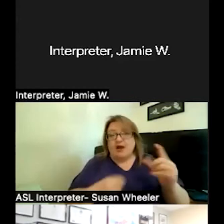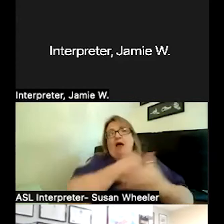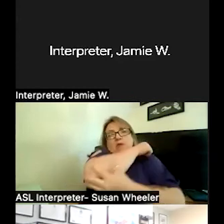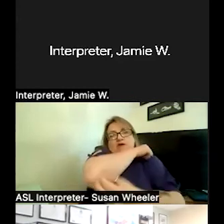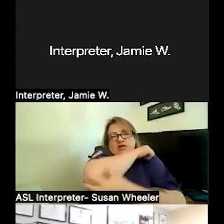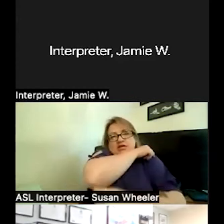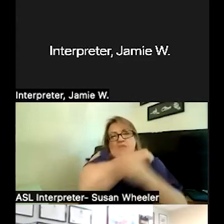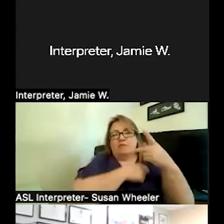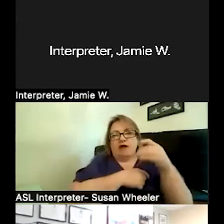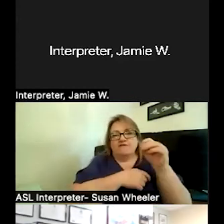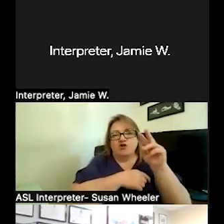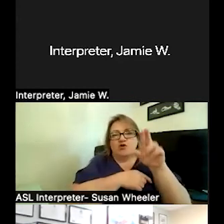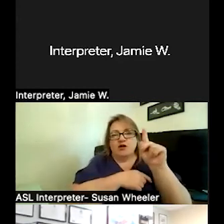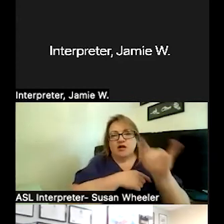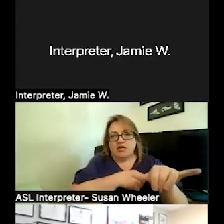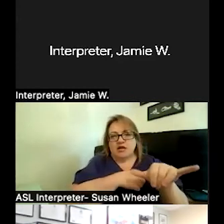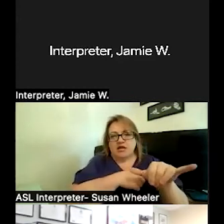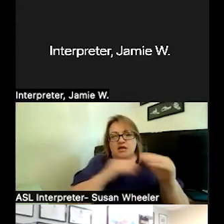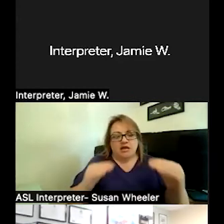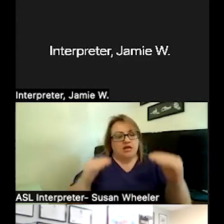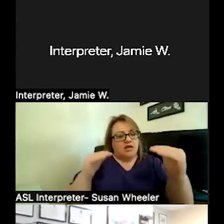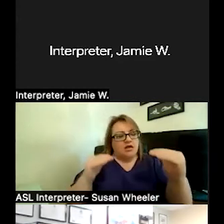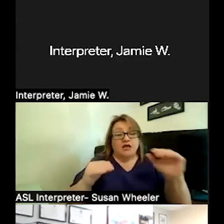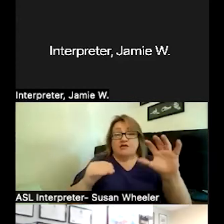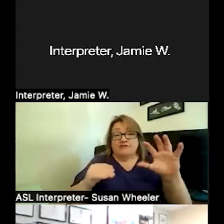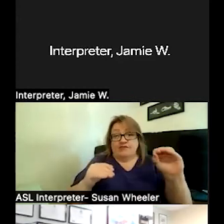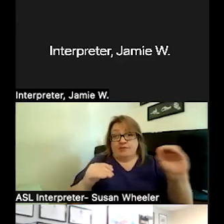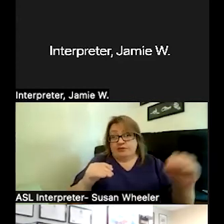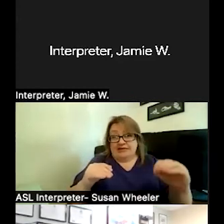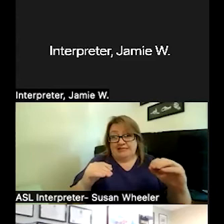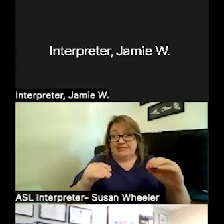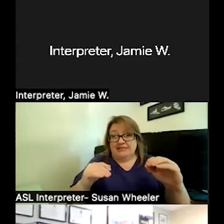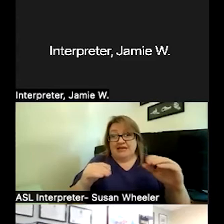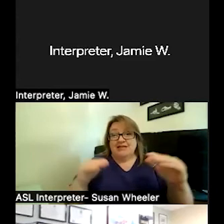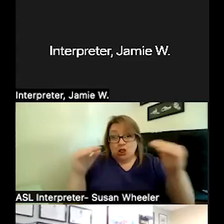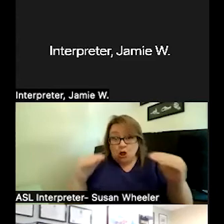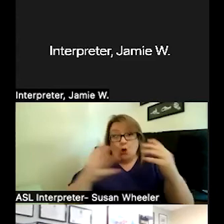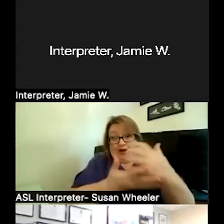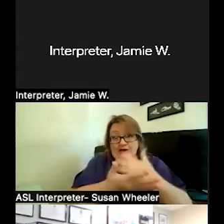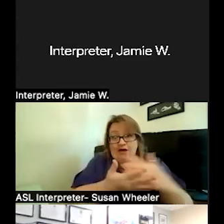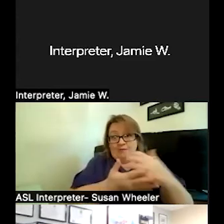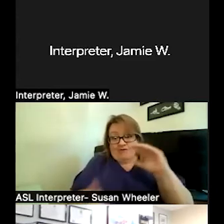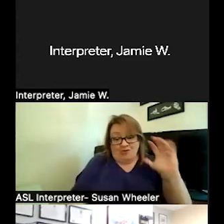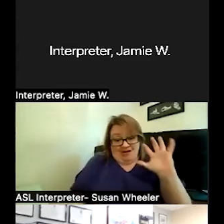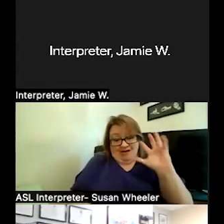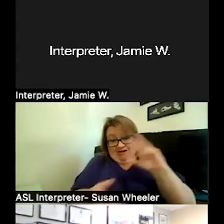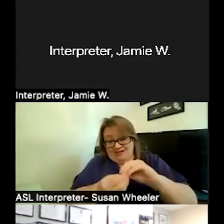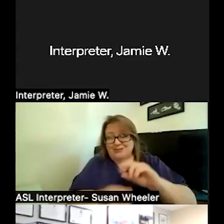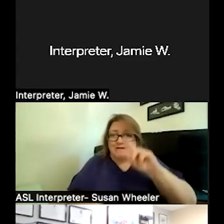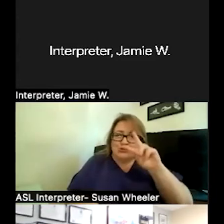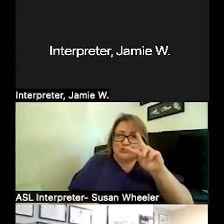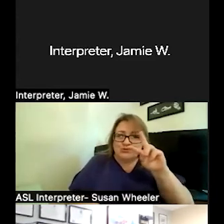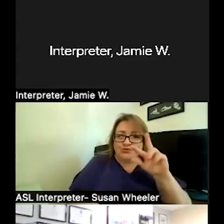Another 50% live at low income. If you combine the two, that equates to nearly 2/3 of